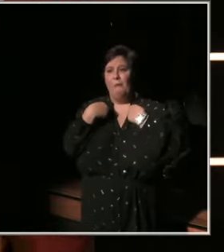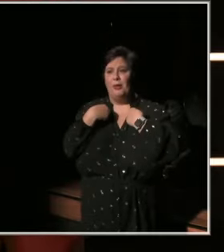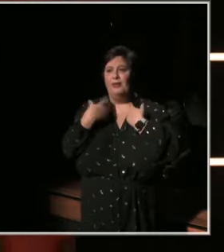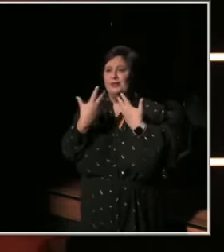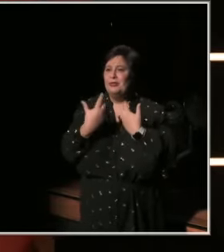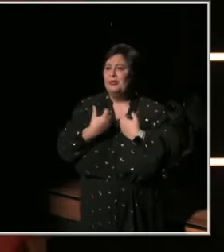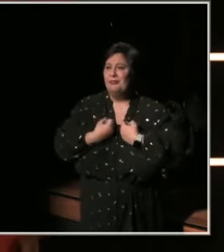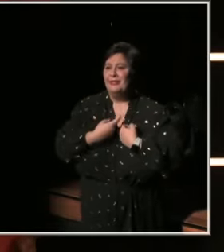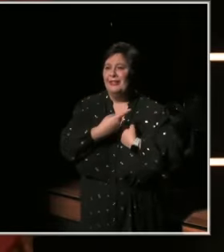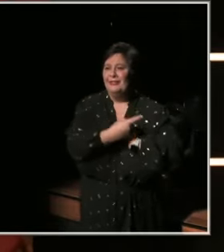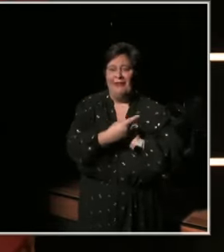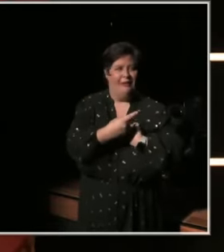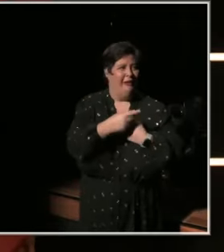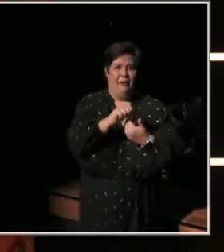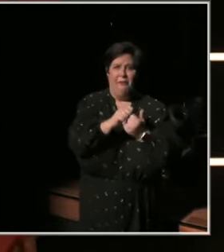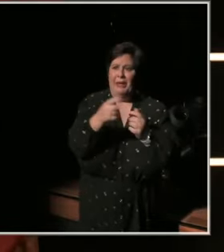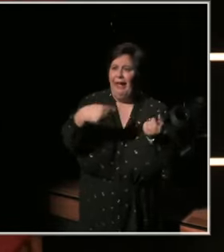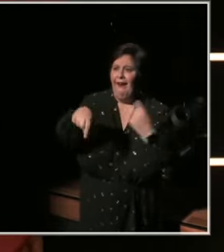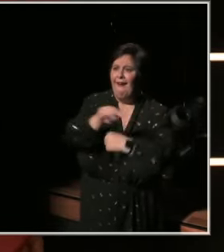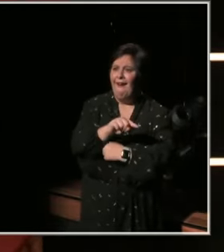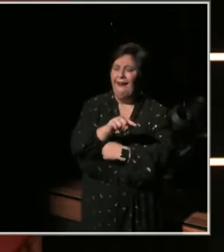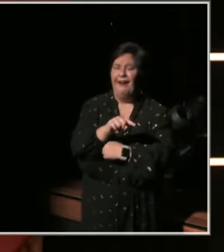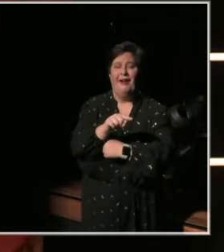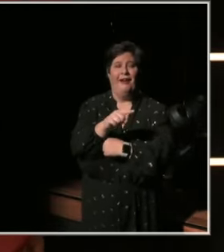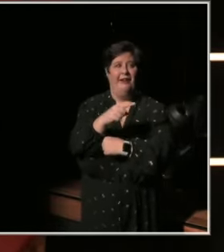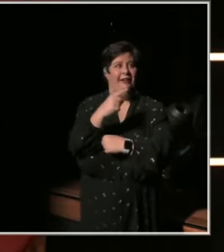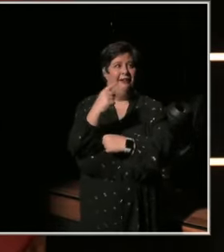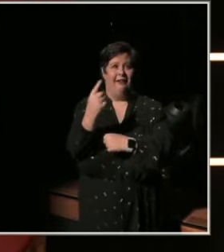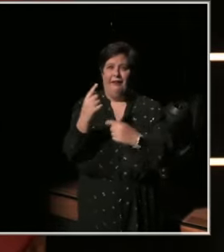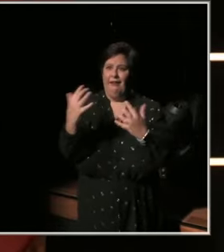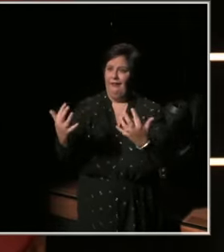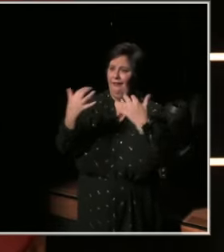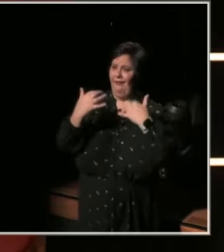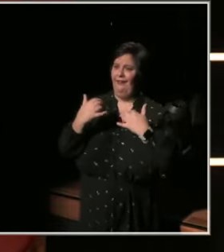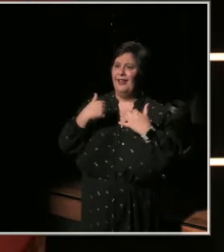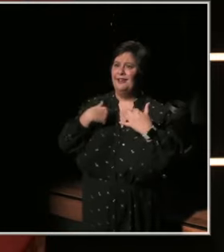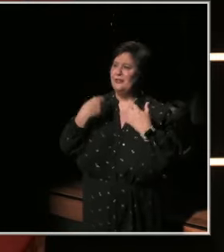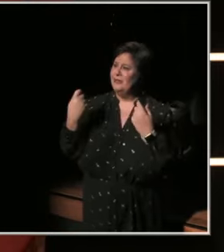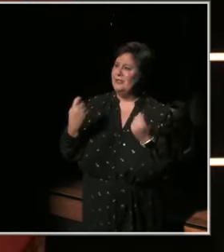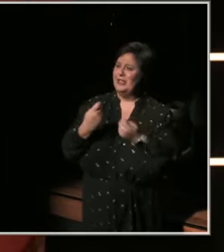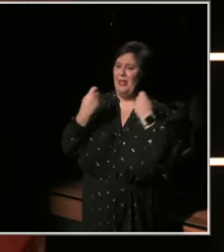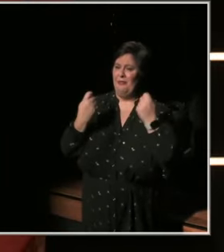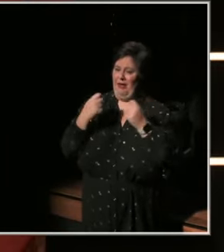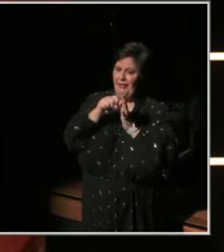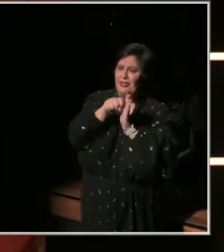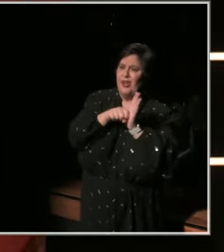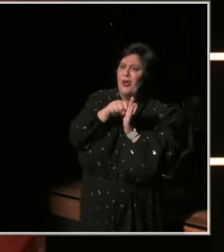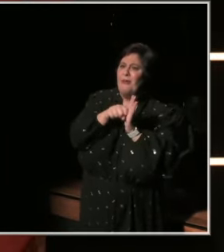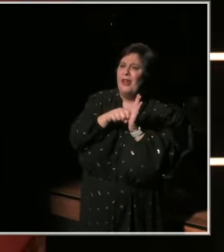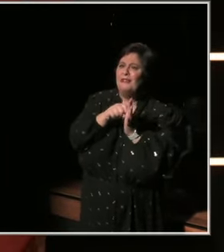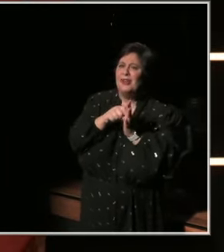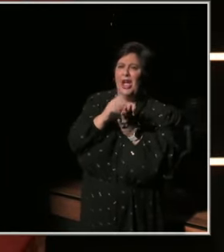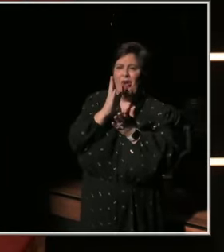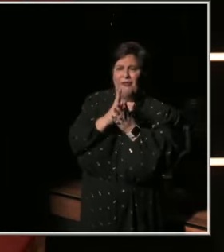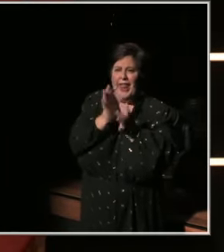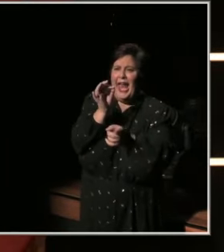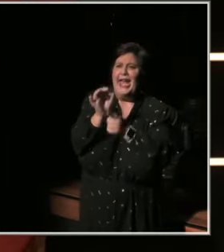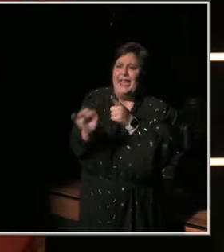award. Our peers here that are all gathered around just the celebration of documentary and such a